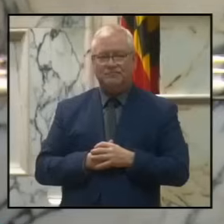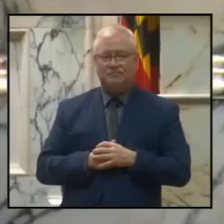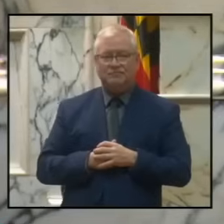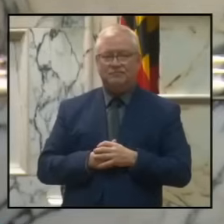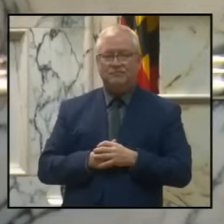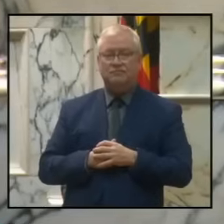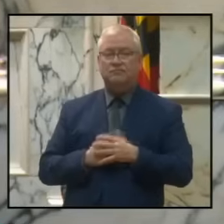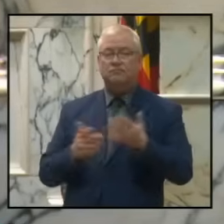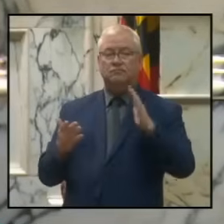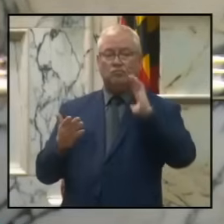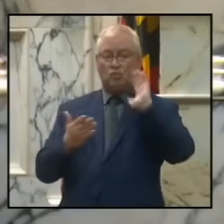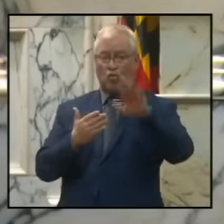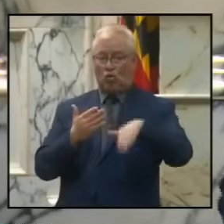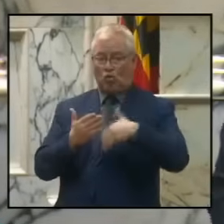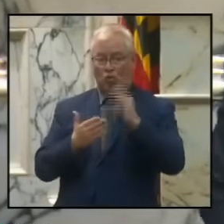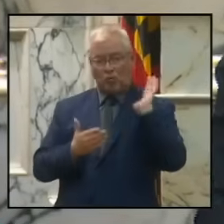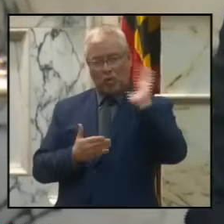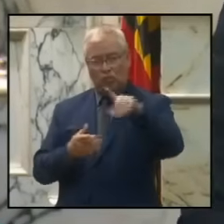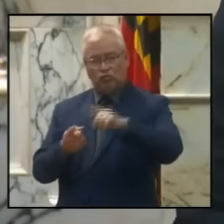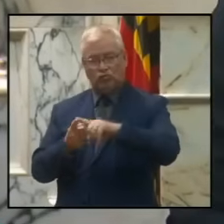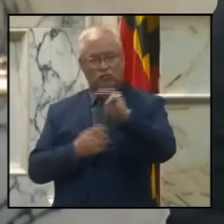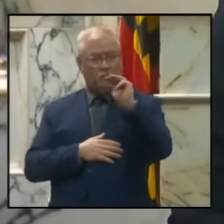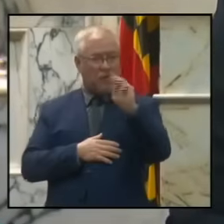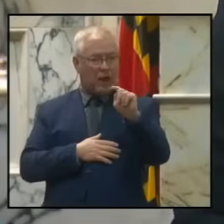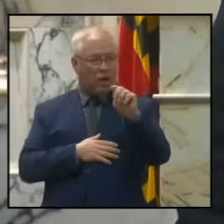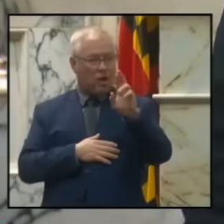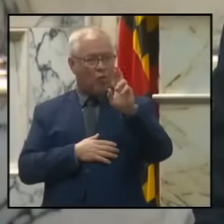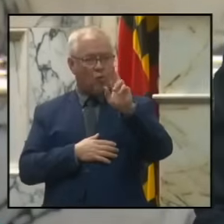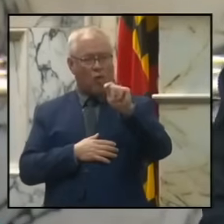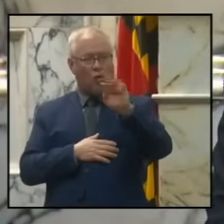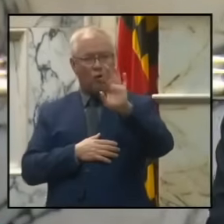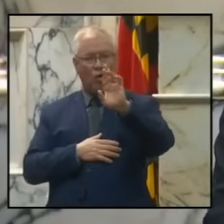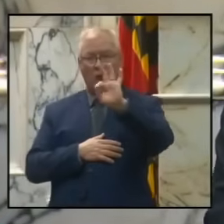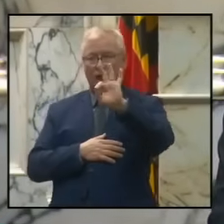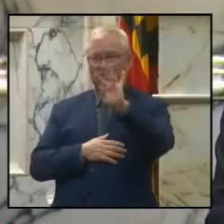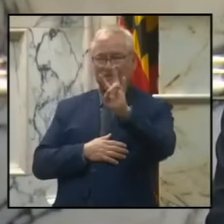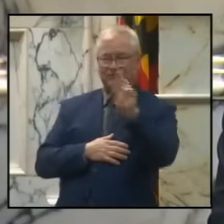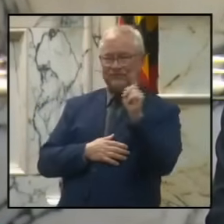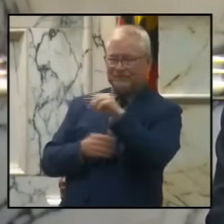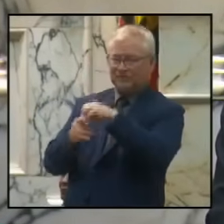all the way to Maryland Route 97 in Montgomery County.